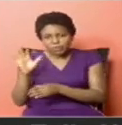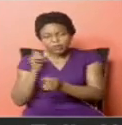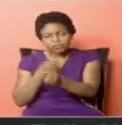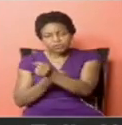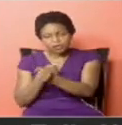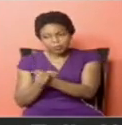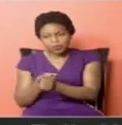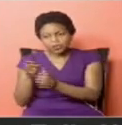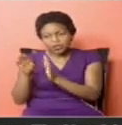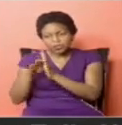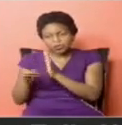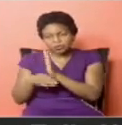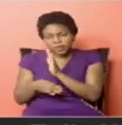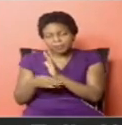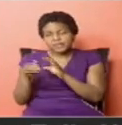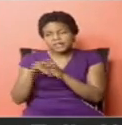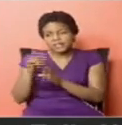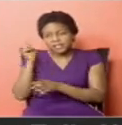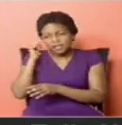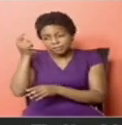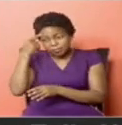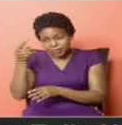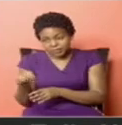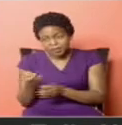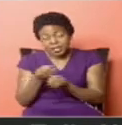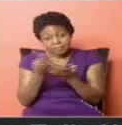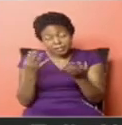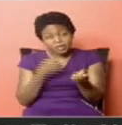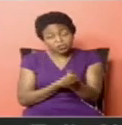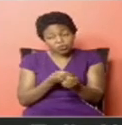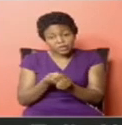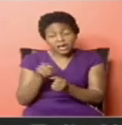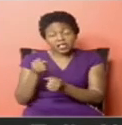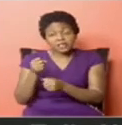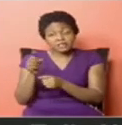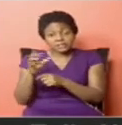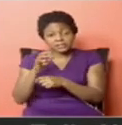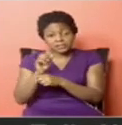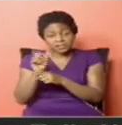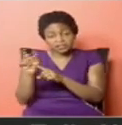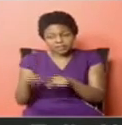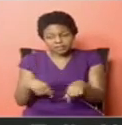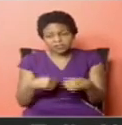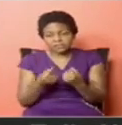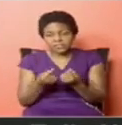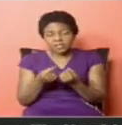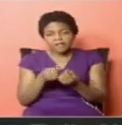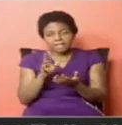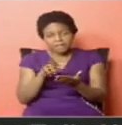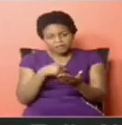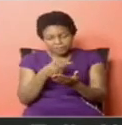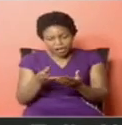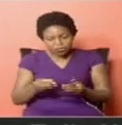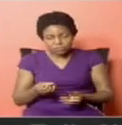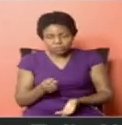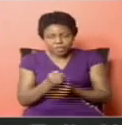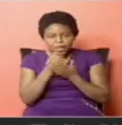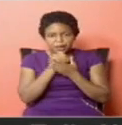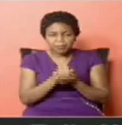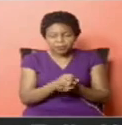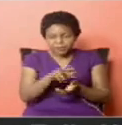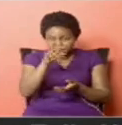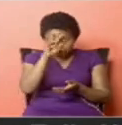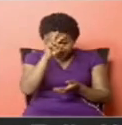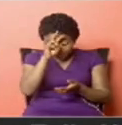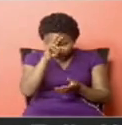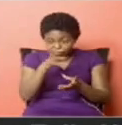support programs within the government. Many donor agencies neglect giving some attention to grassroots organizations